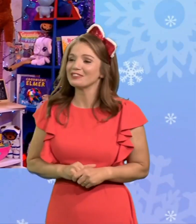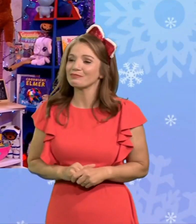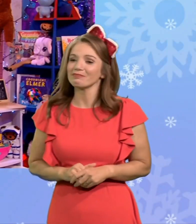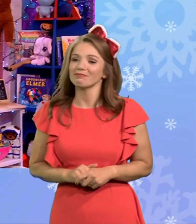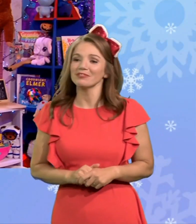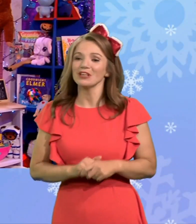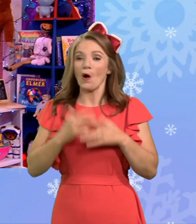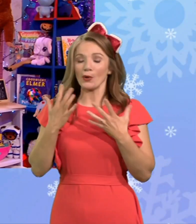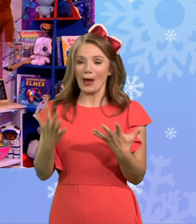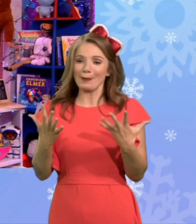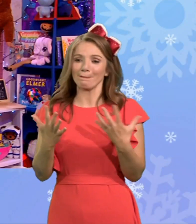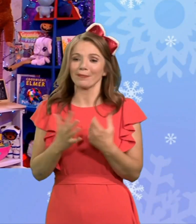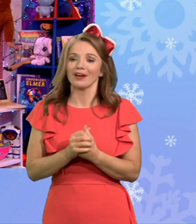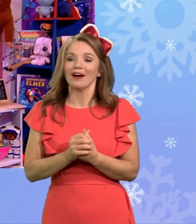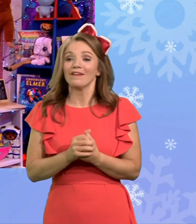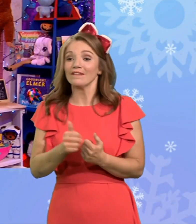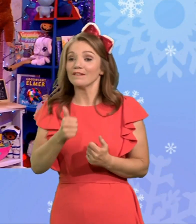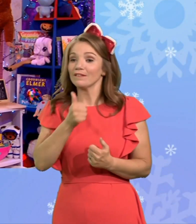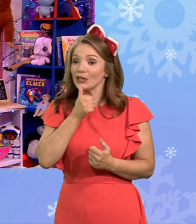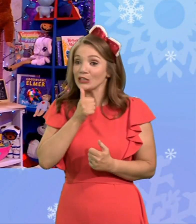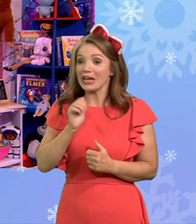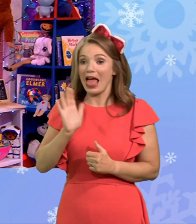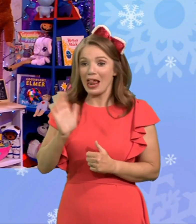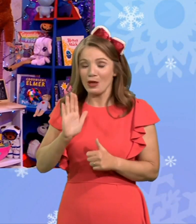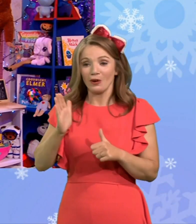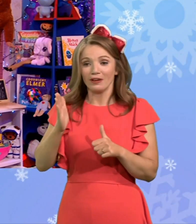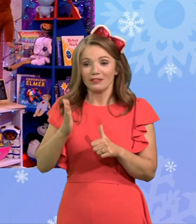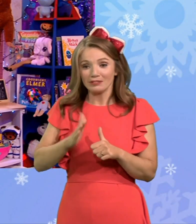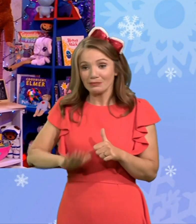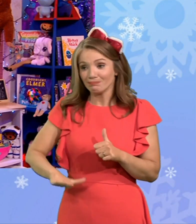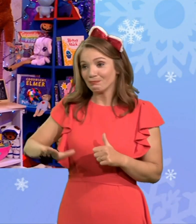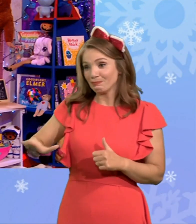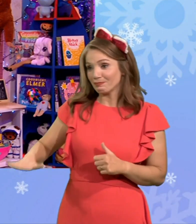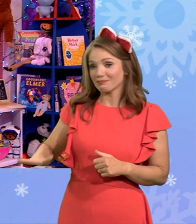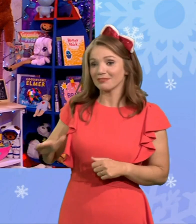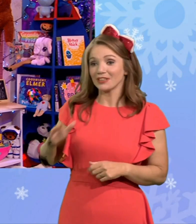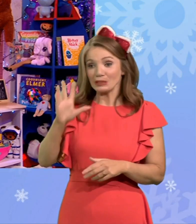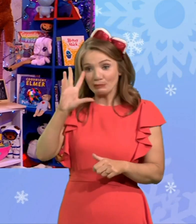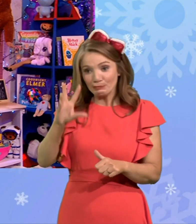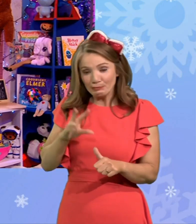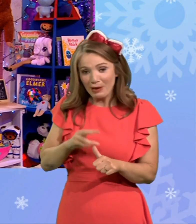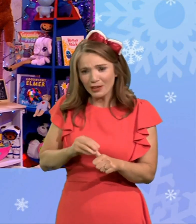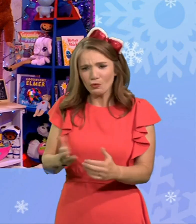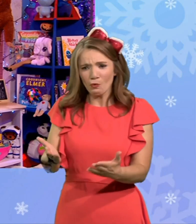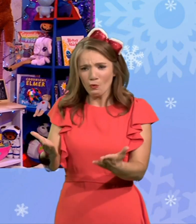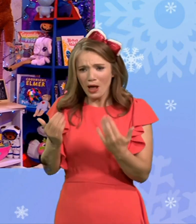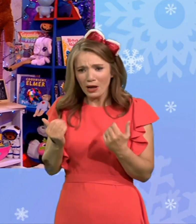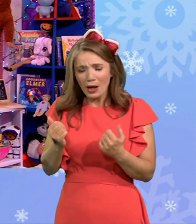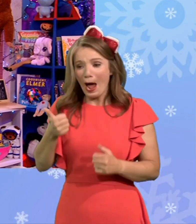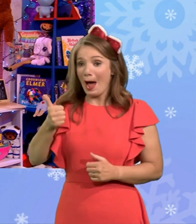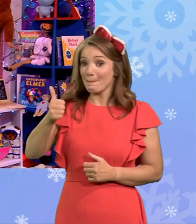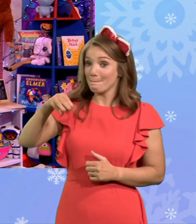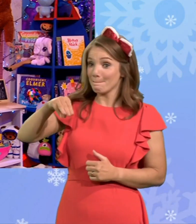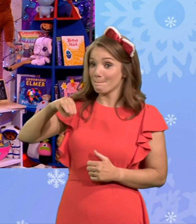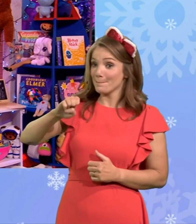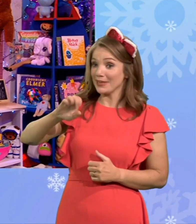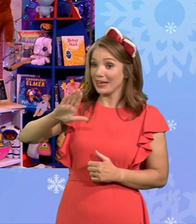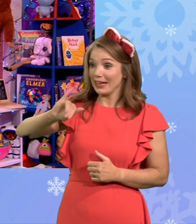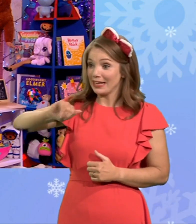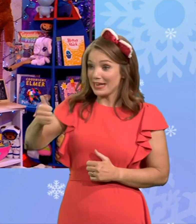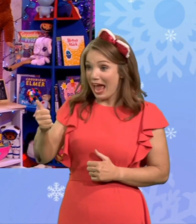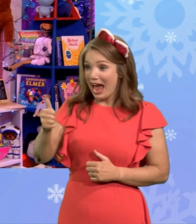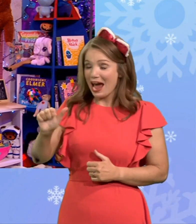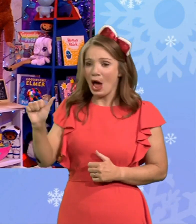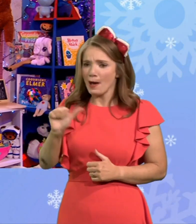Shall we say hello to my first special helper this evening? Would you please welcome Amelia Elf with a